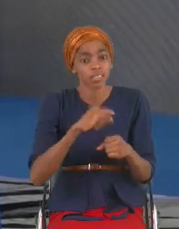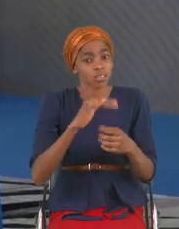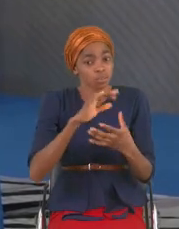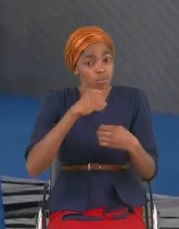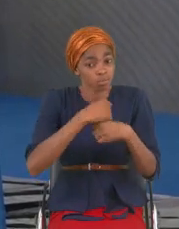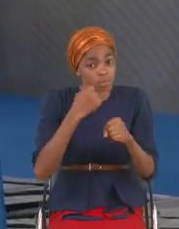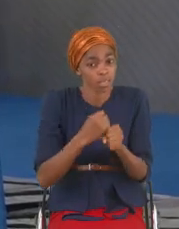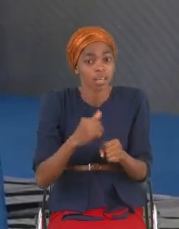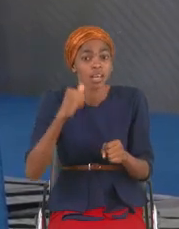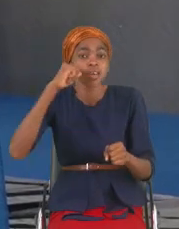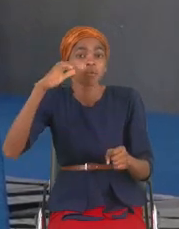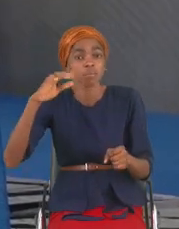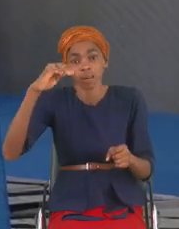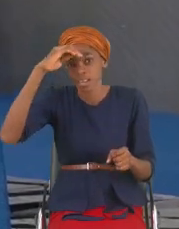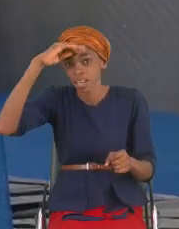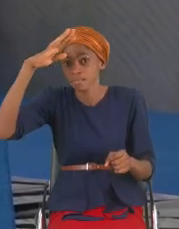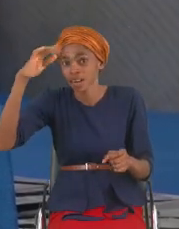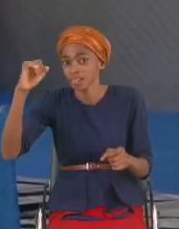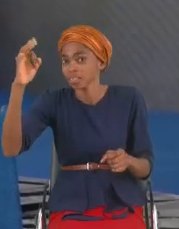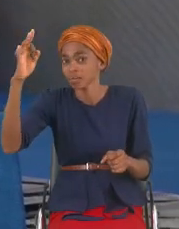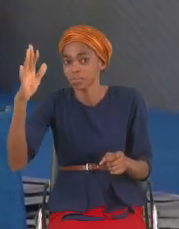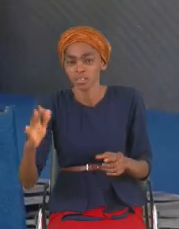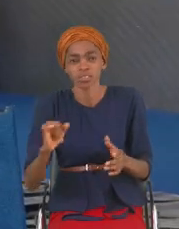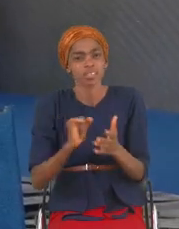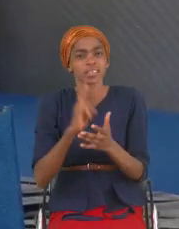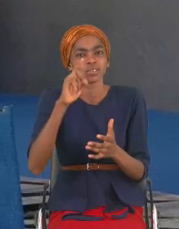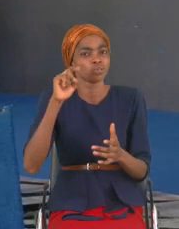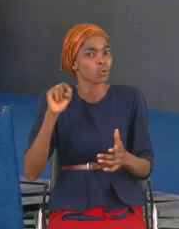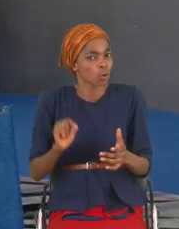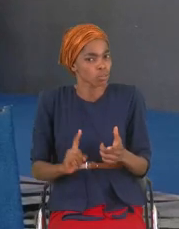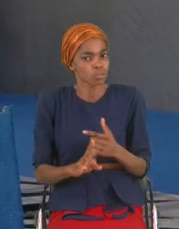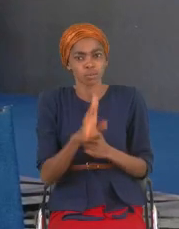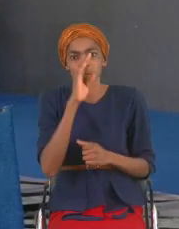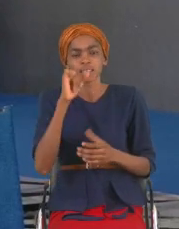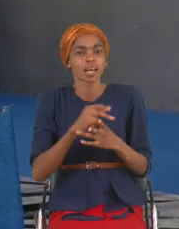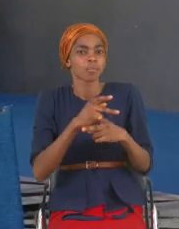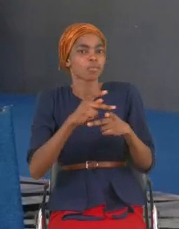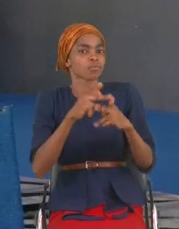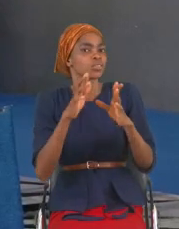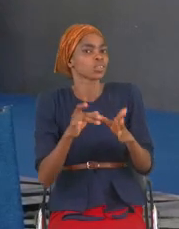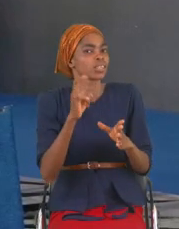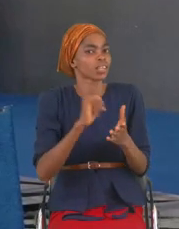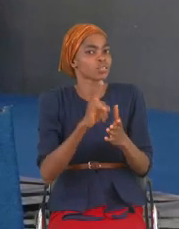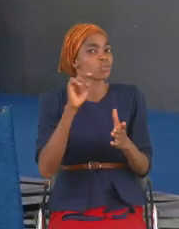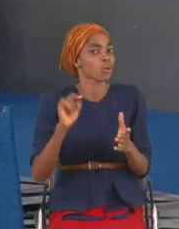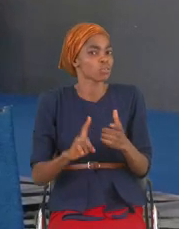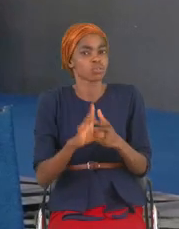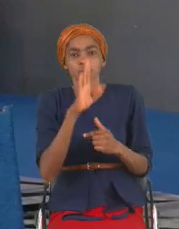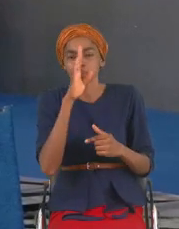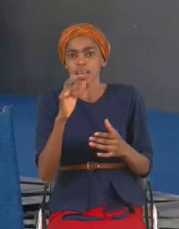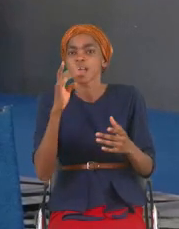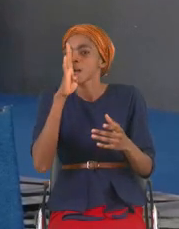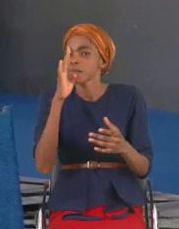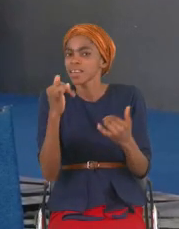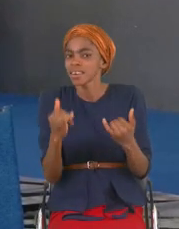the woman, the minister that you ought to be, the professional you ought to be, being now